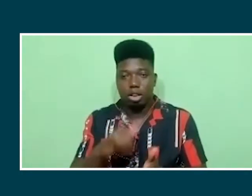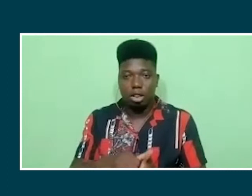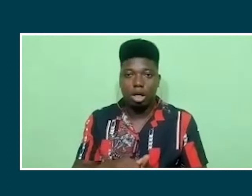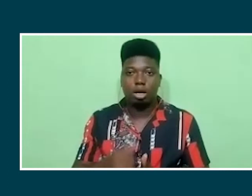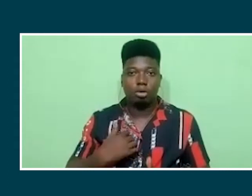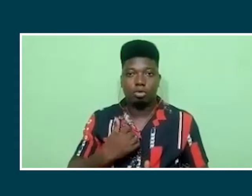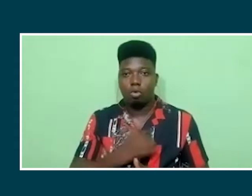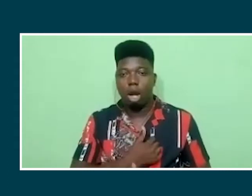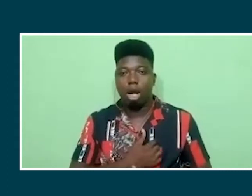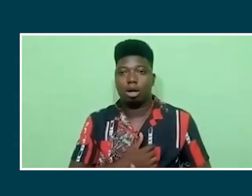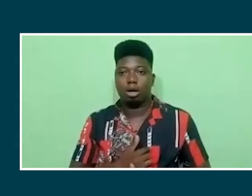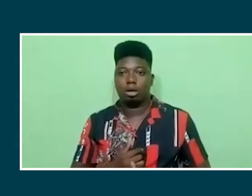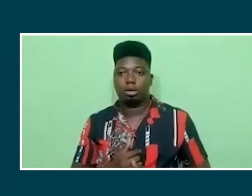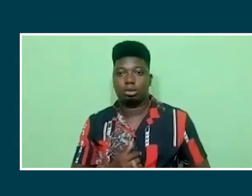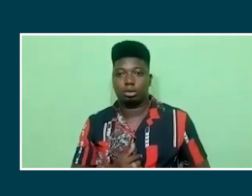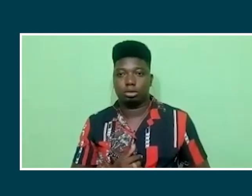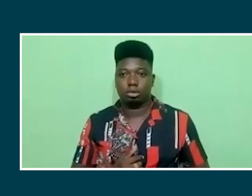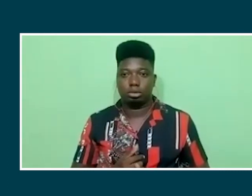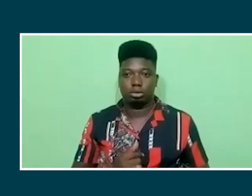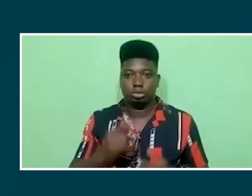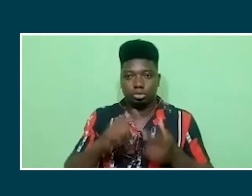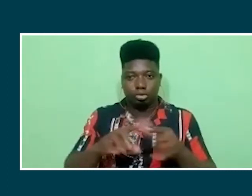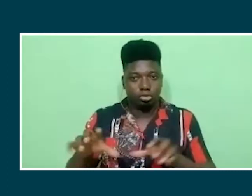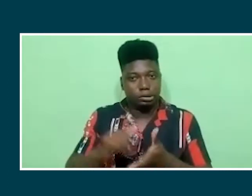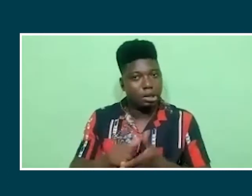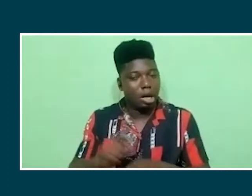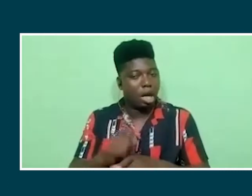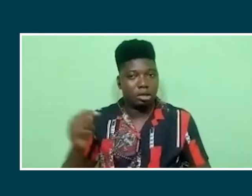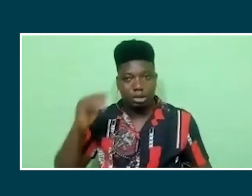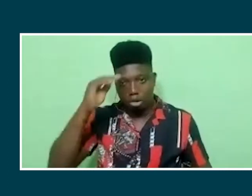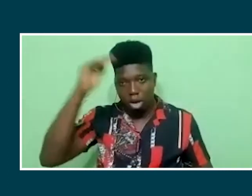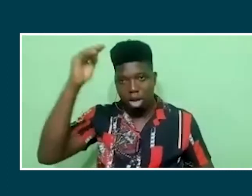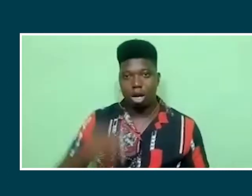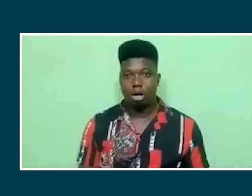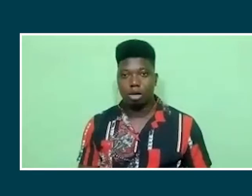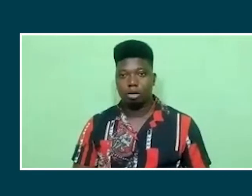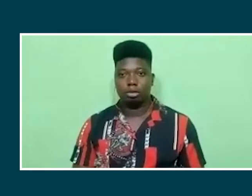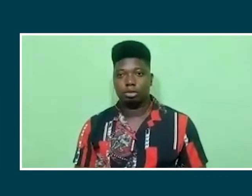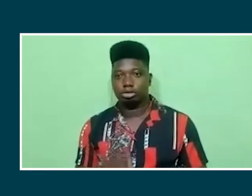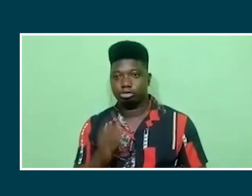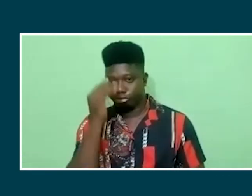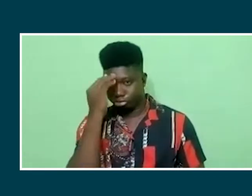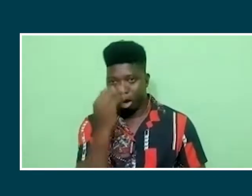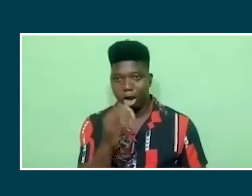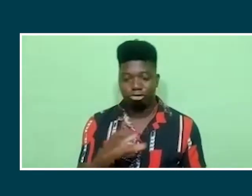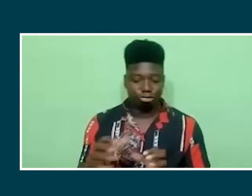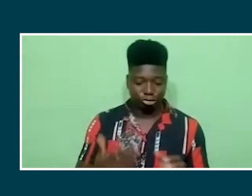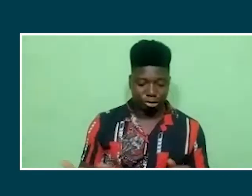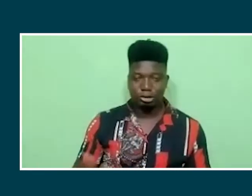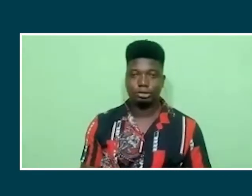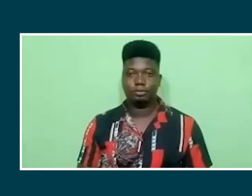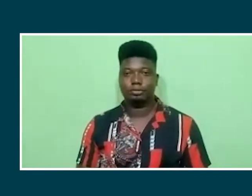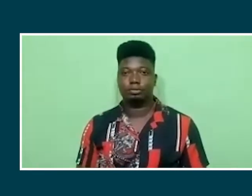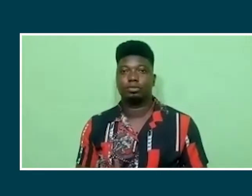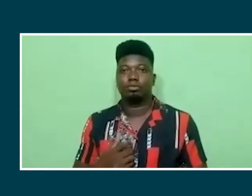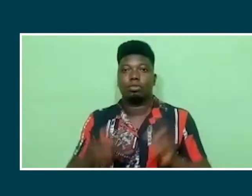Can you be a medical doctor? You as a man, you're not so fast in, you do things, you get the point. But I sat down and